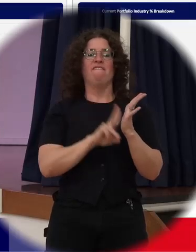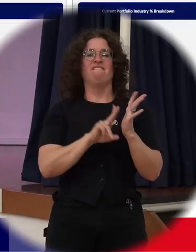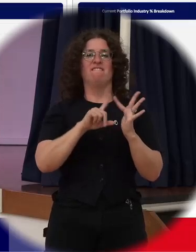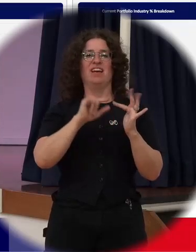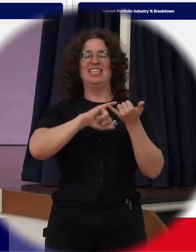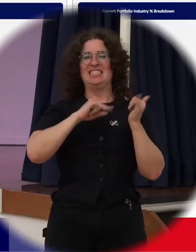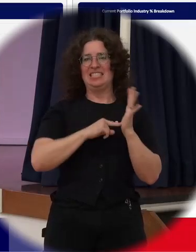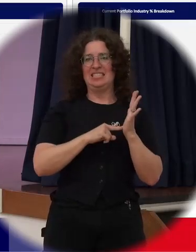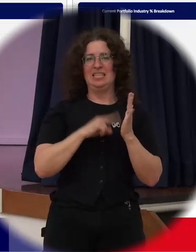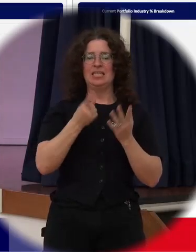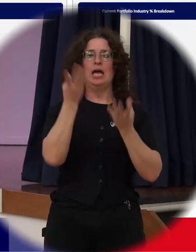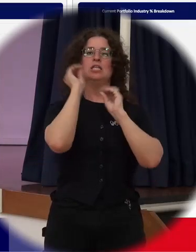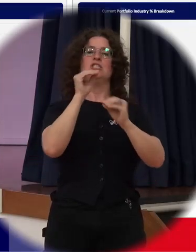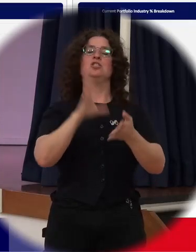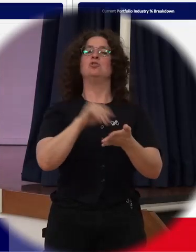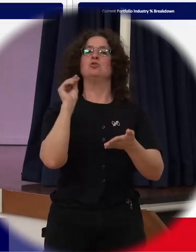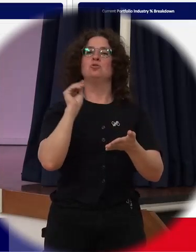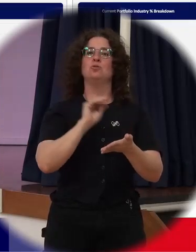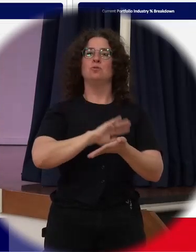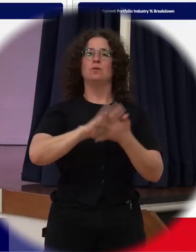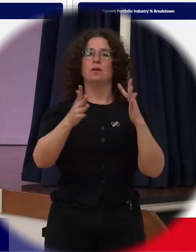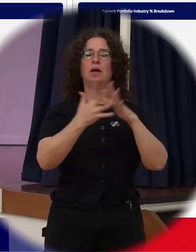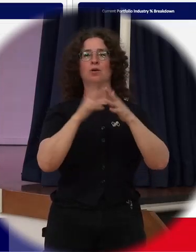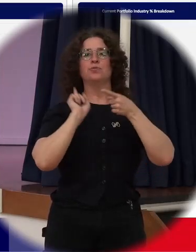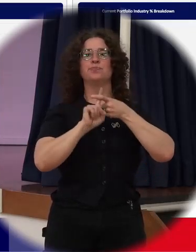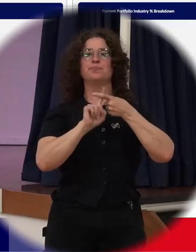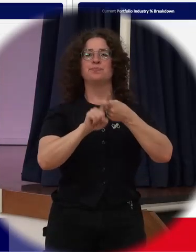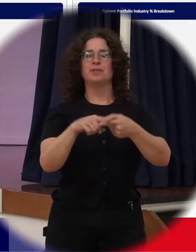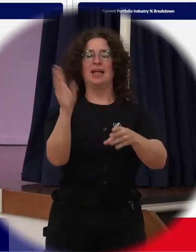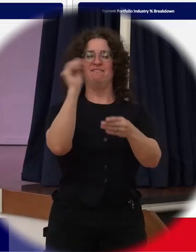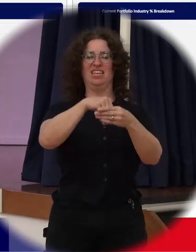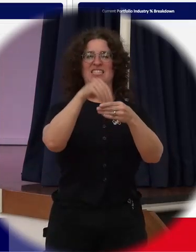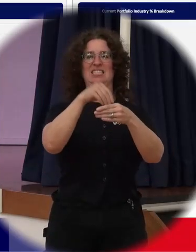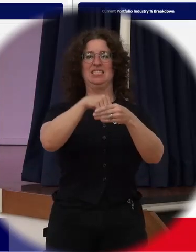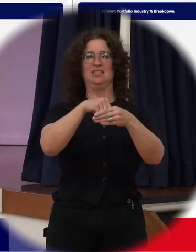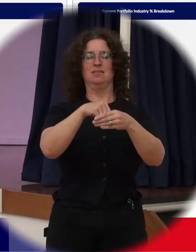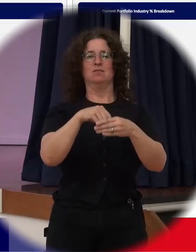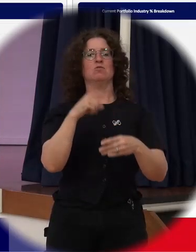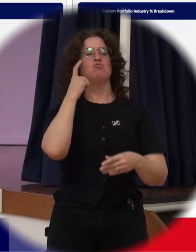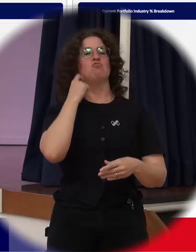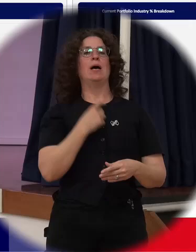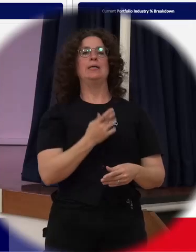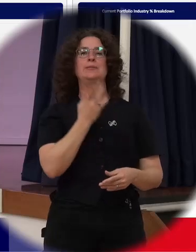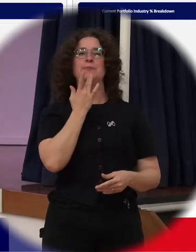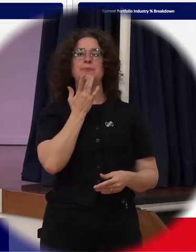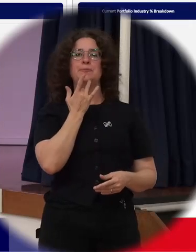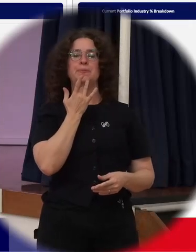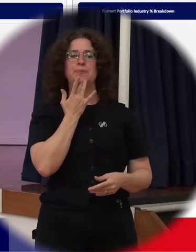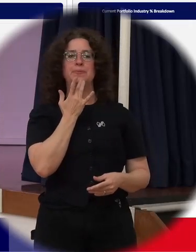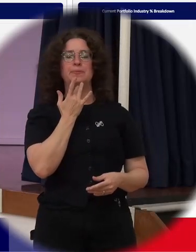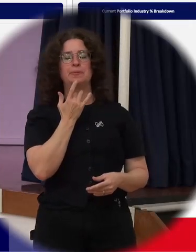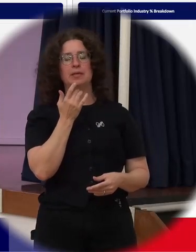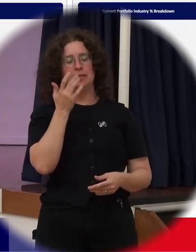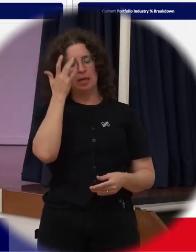a game that actually teaches students about sustainable investing, and we try to simulate